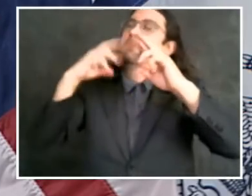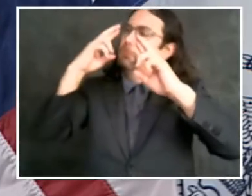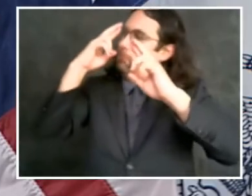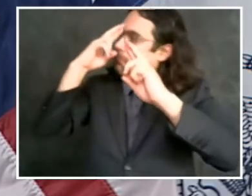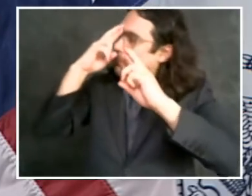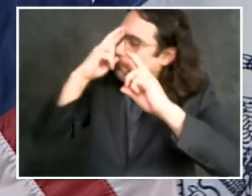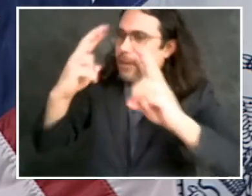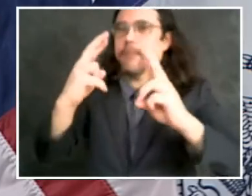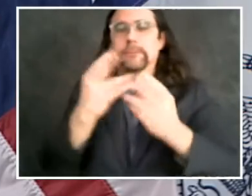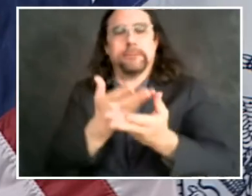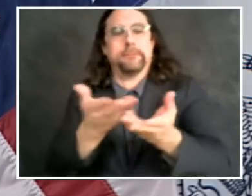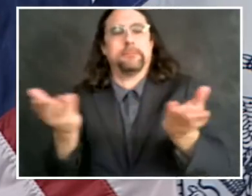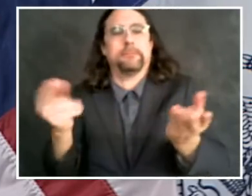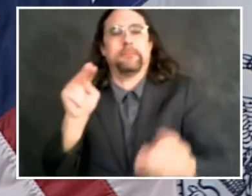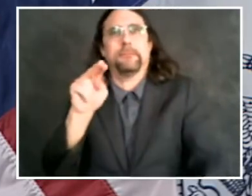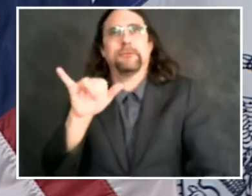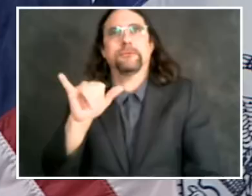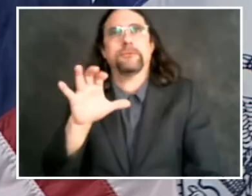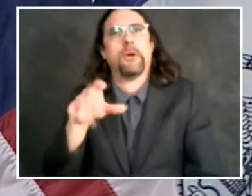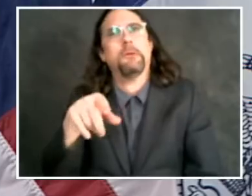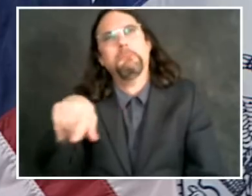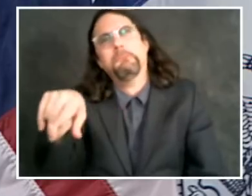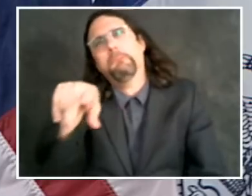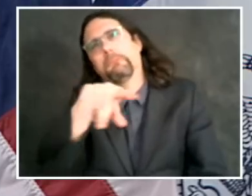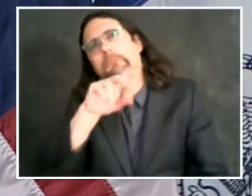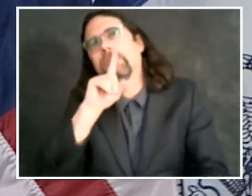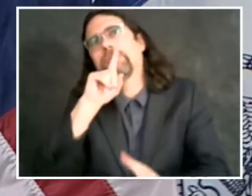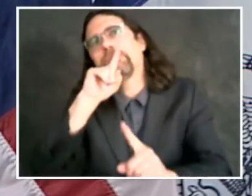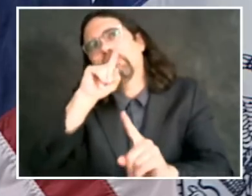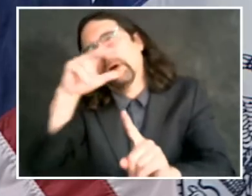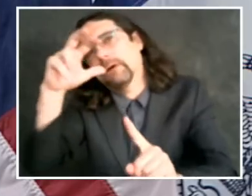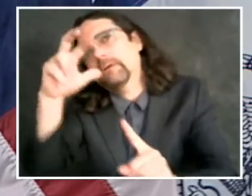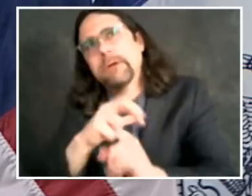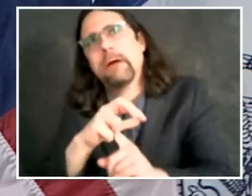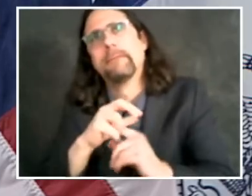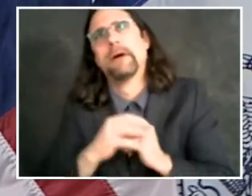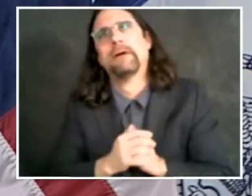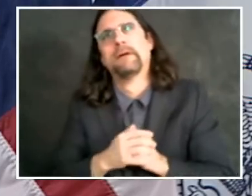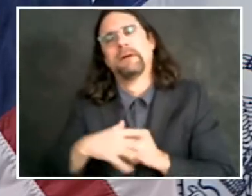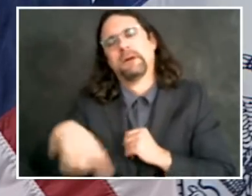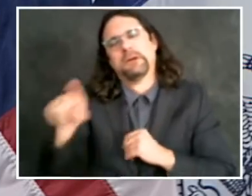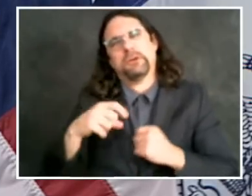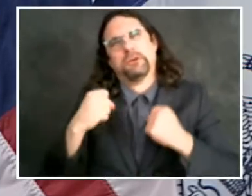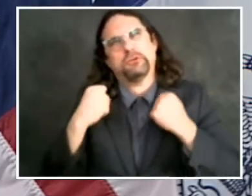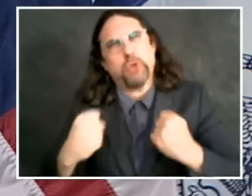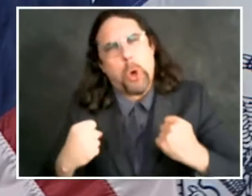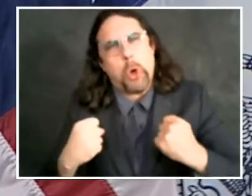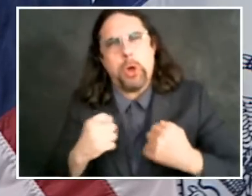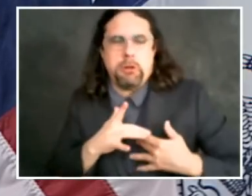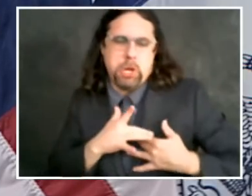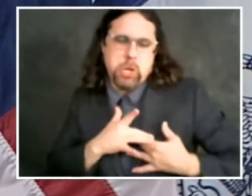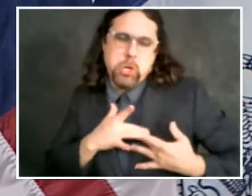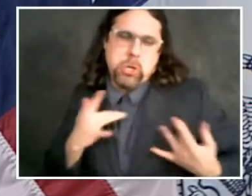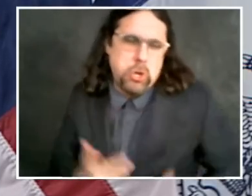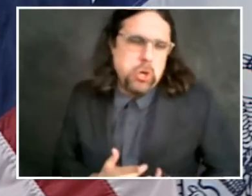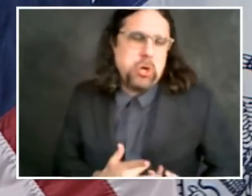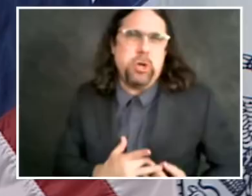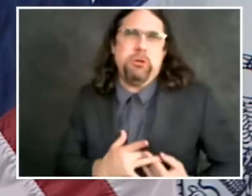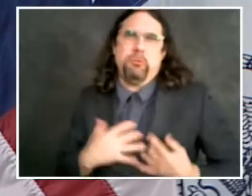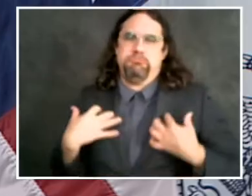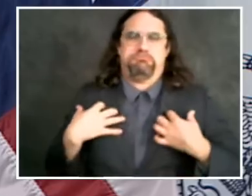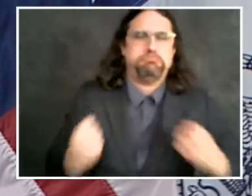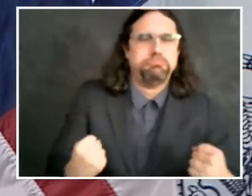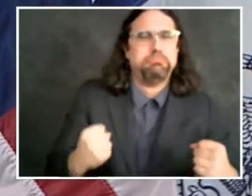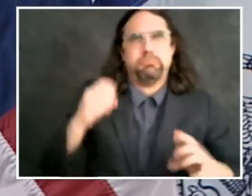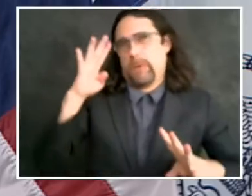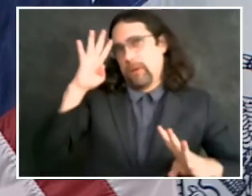a compassion for each other. That's what New York City is all about. So we're going to find a way. And I can tell you what we're all